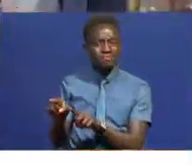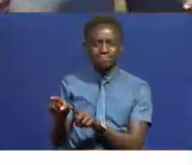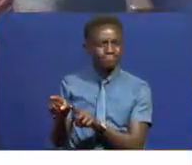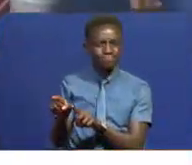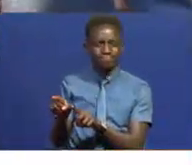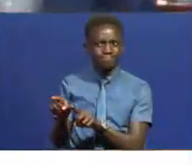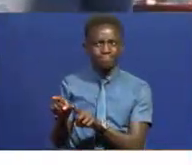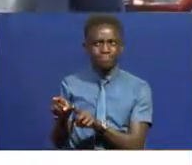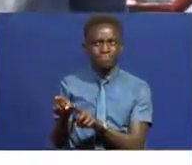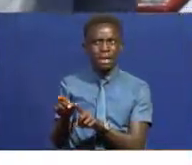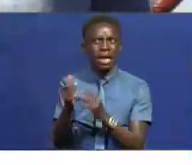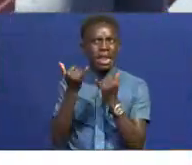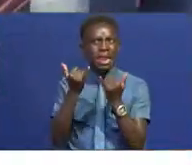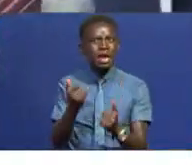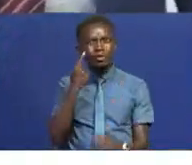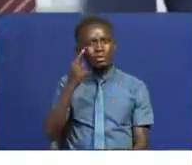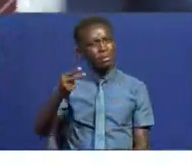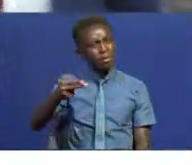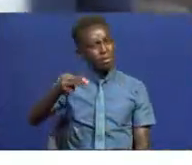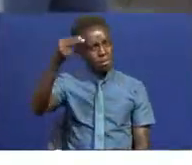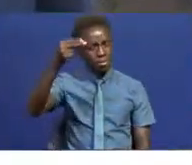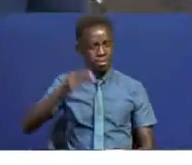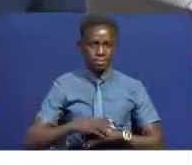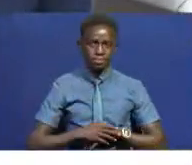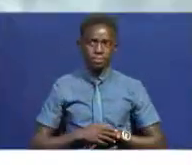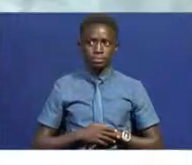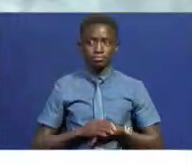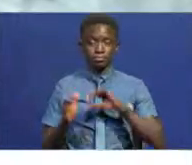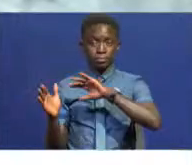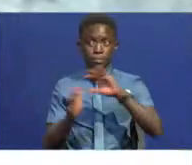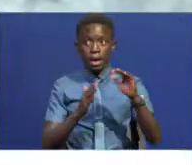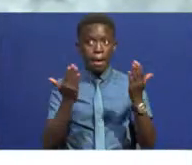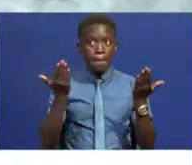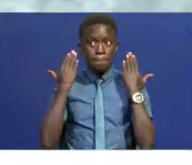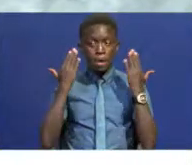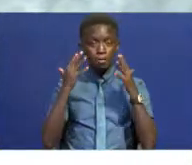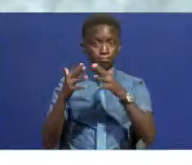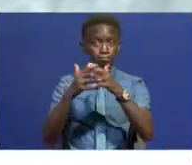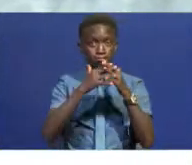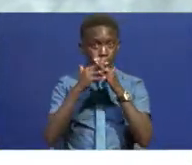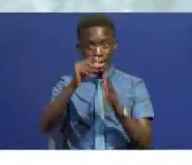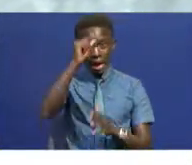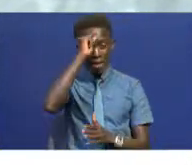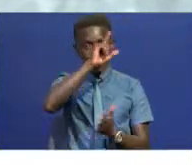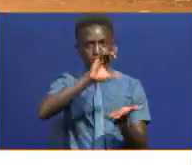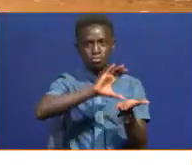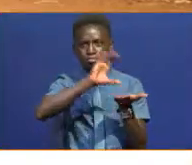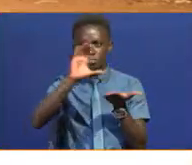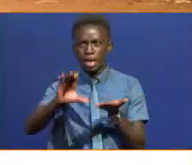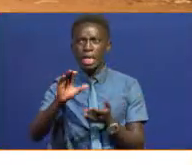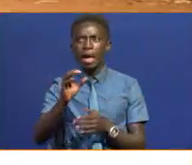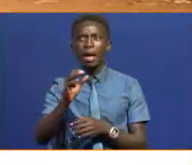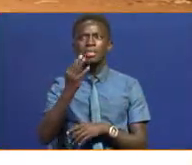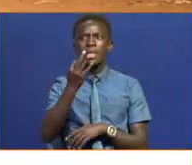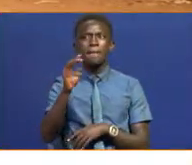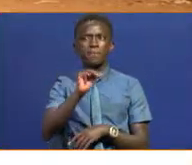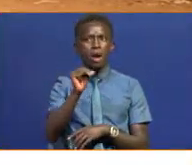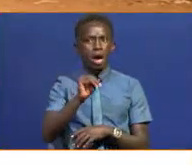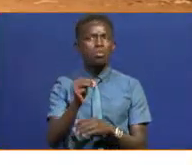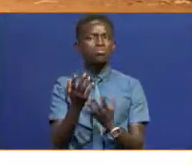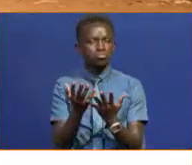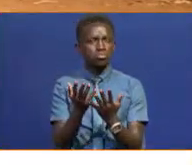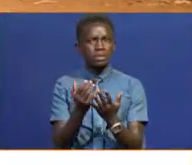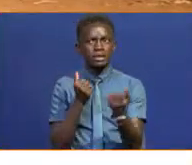howry. Elsewhere in Meru, the U.S. government committed 3.5 billion shillings towards supporting 11 counties,